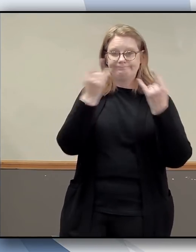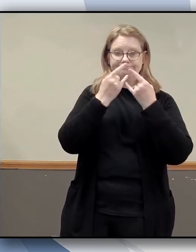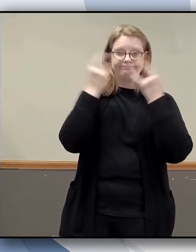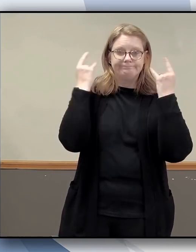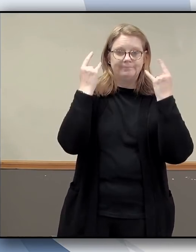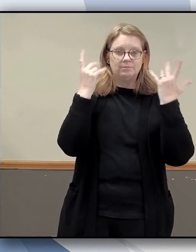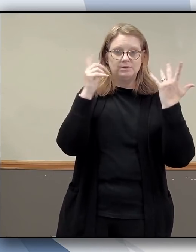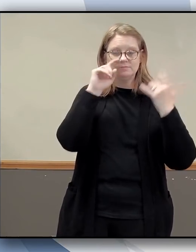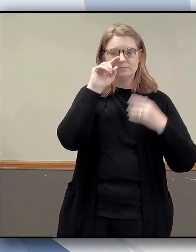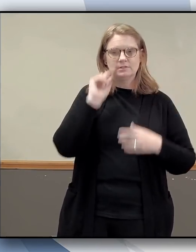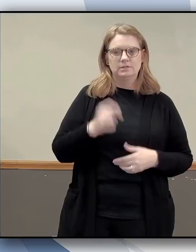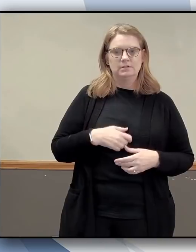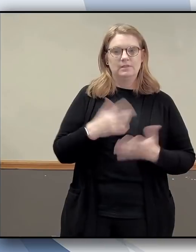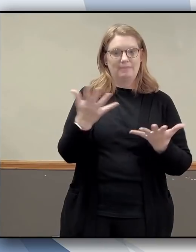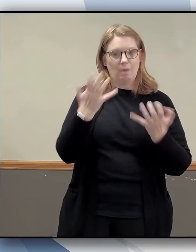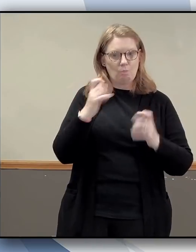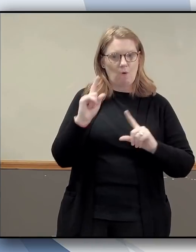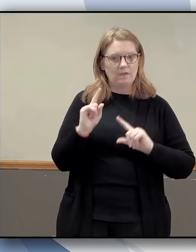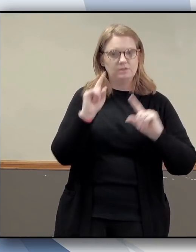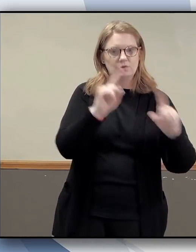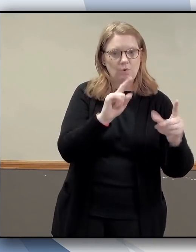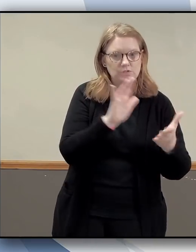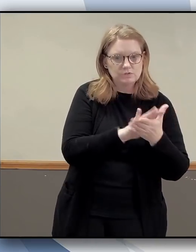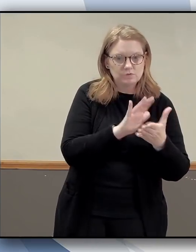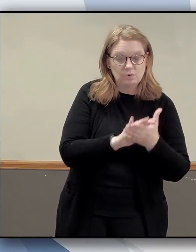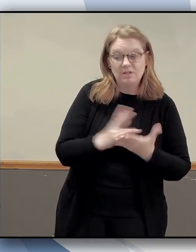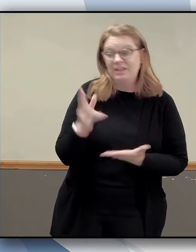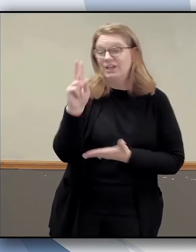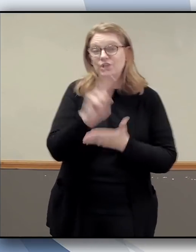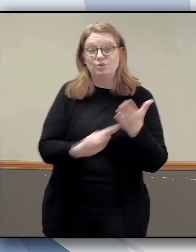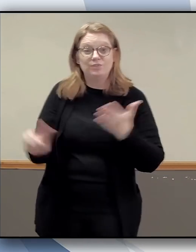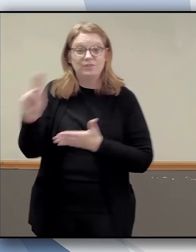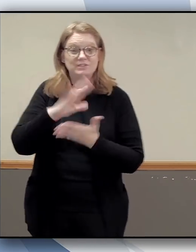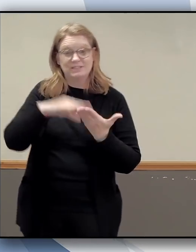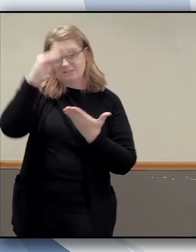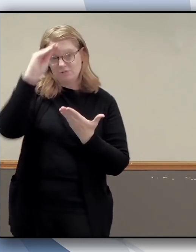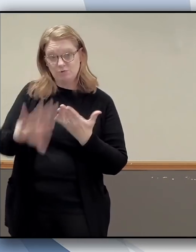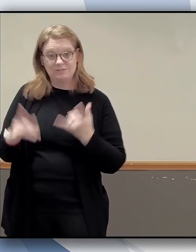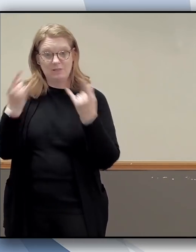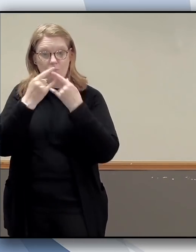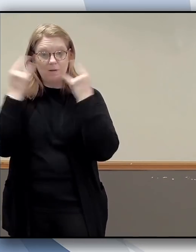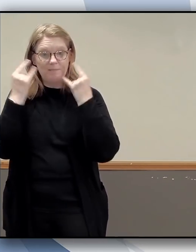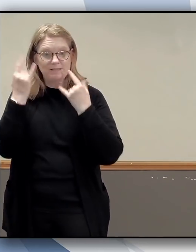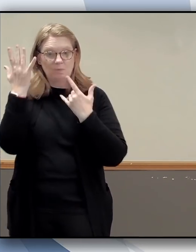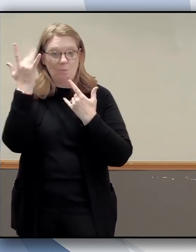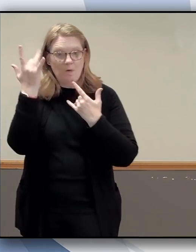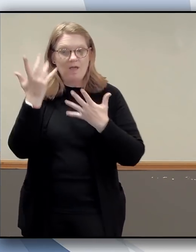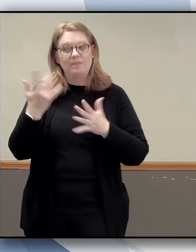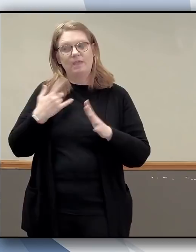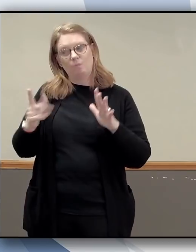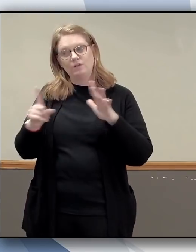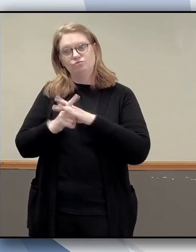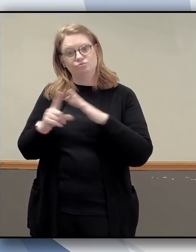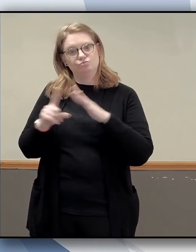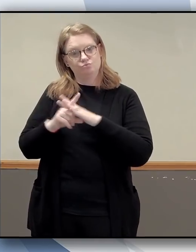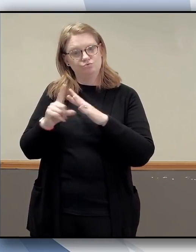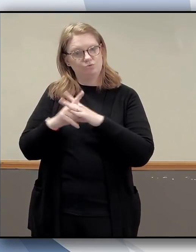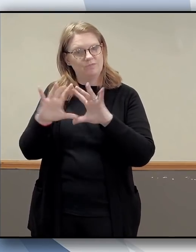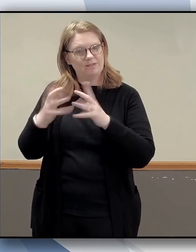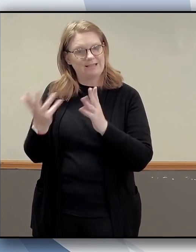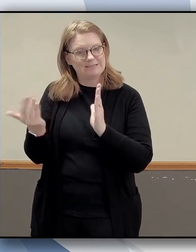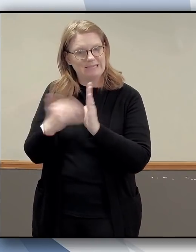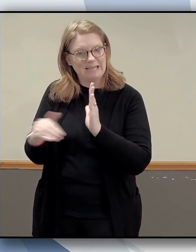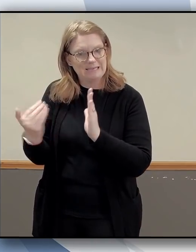because they want to come to school. University students are wearing masks because they want to keep coming back to class. They want to do that.